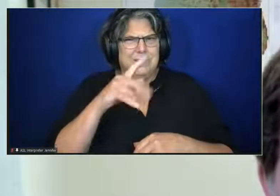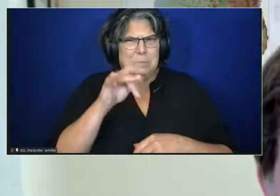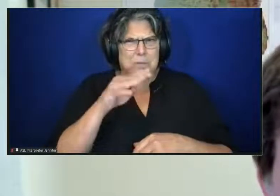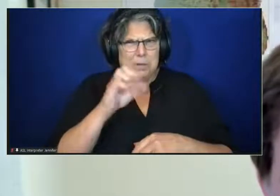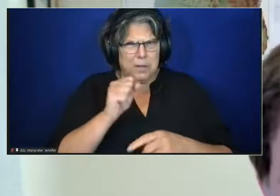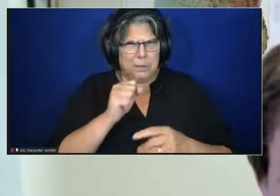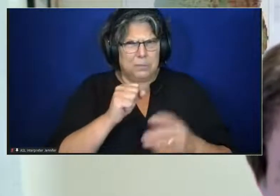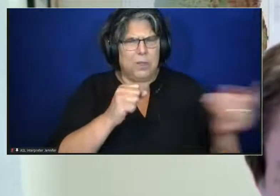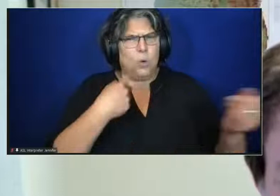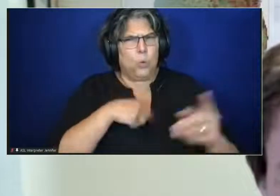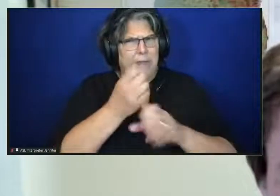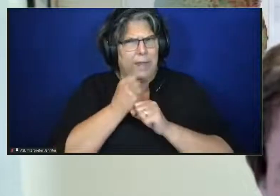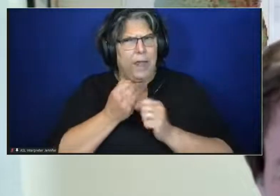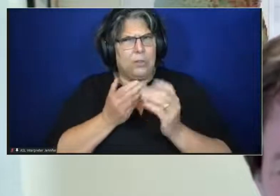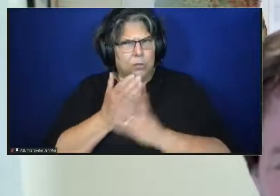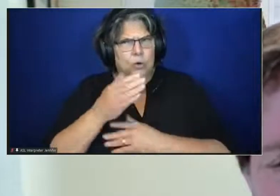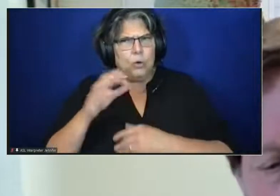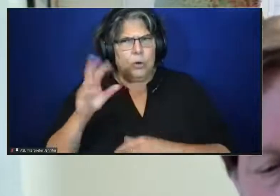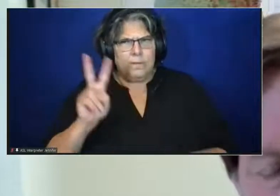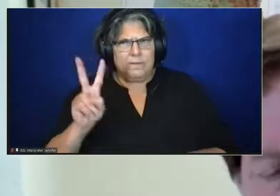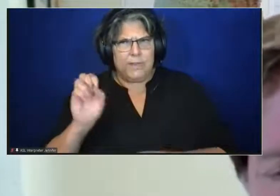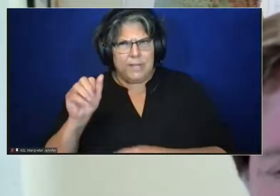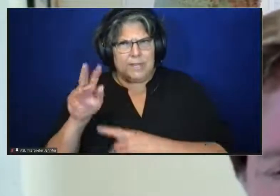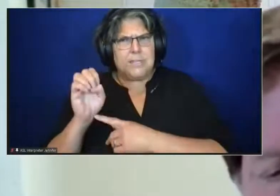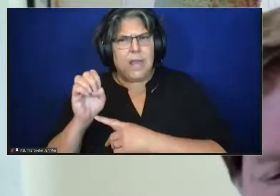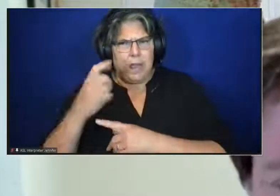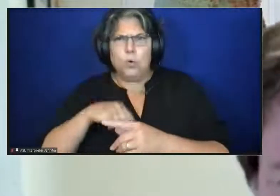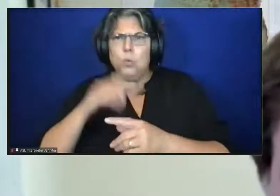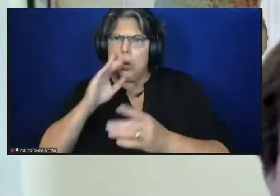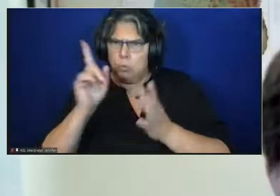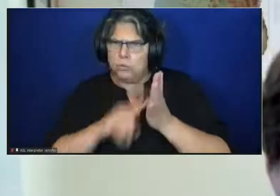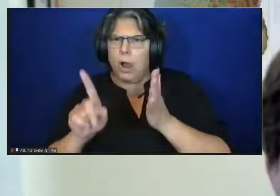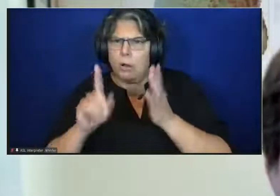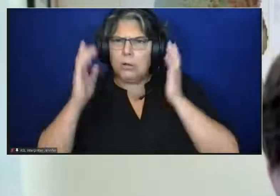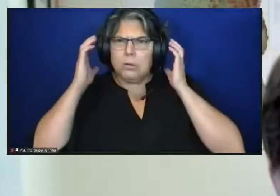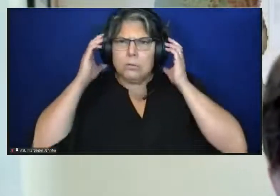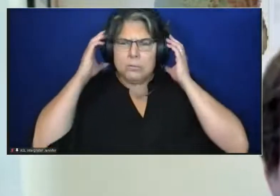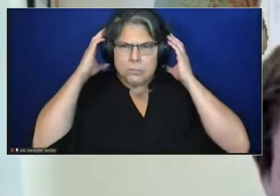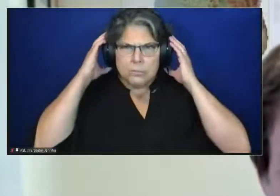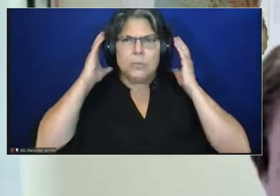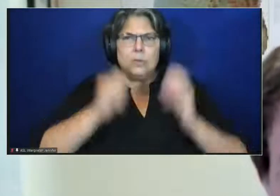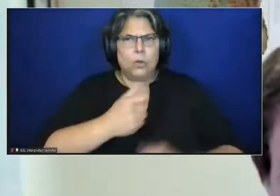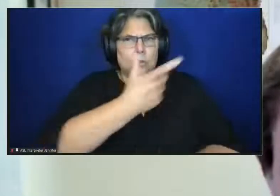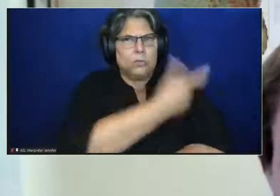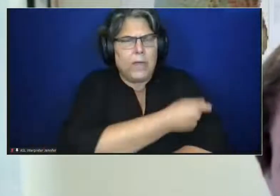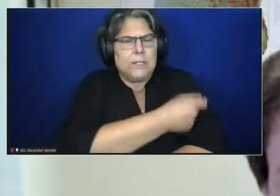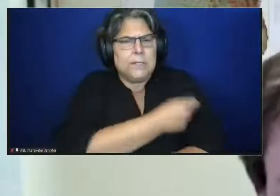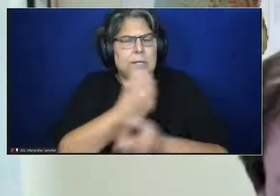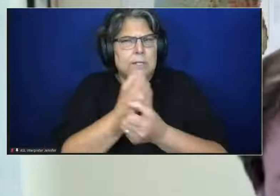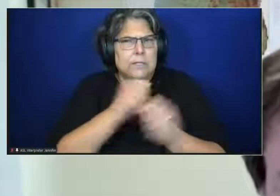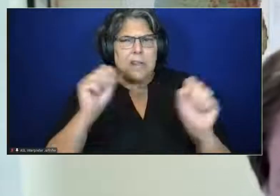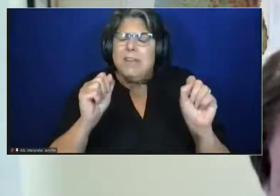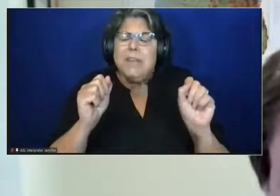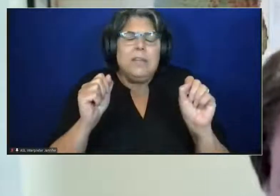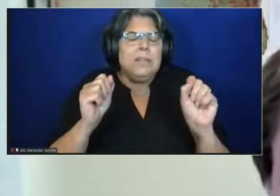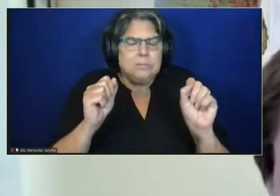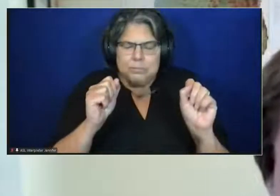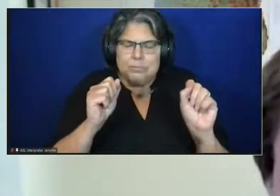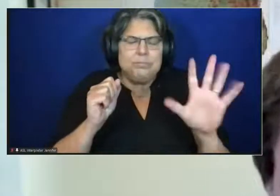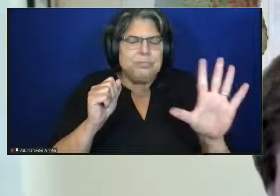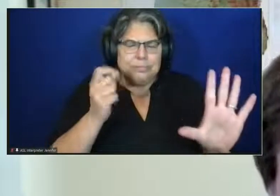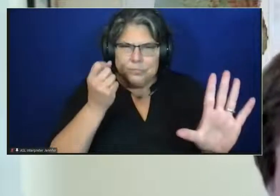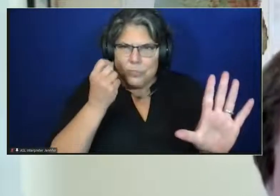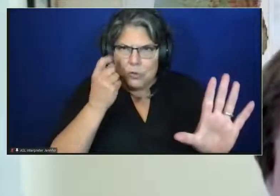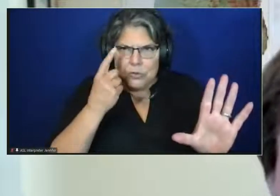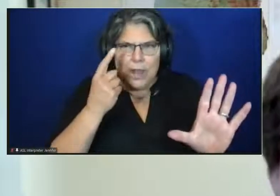reviewed. So the safety of these vaccines, despite what's happened